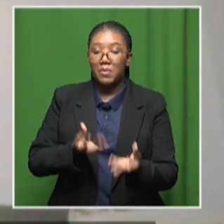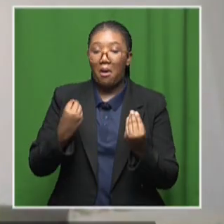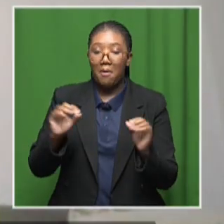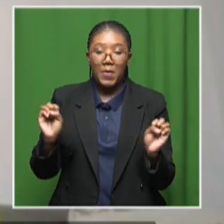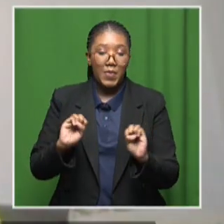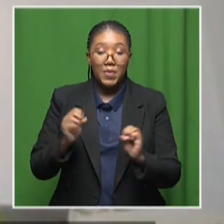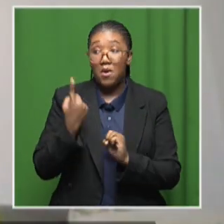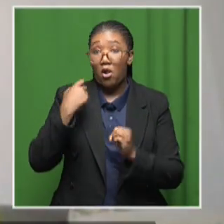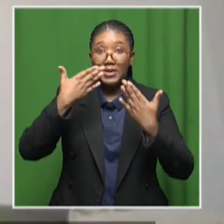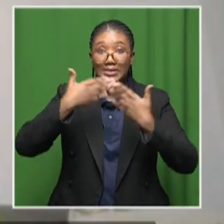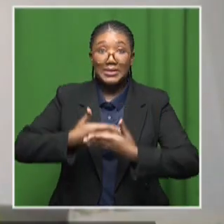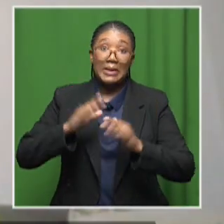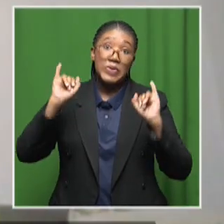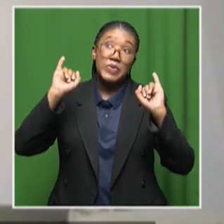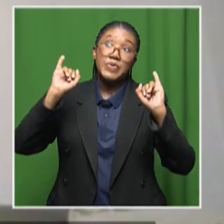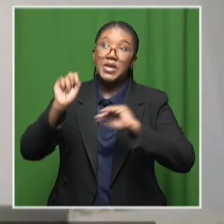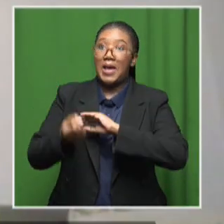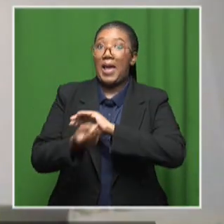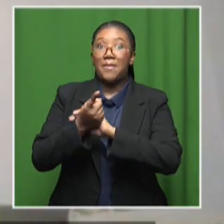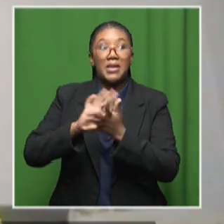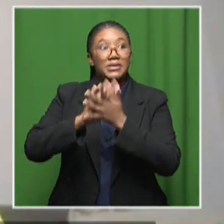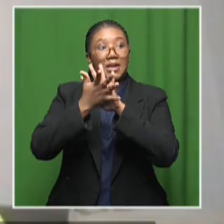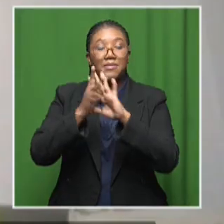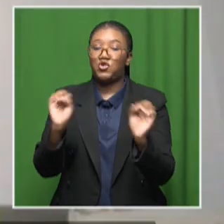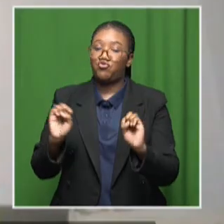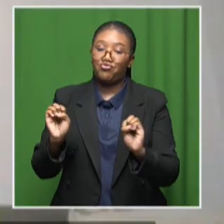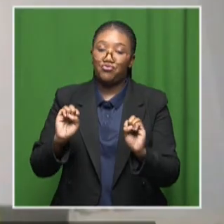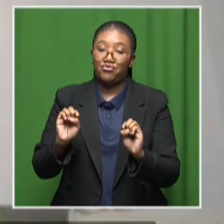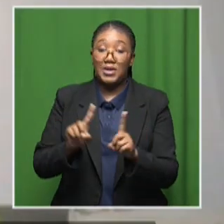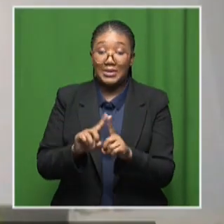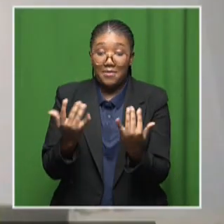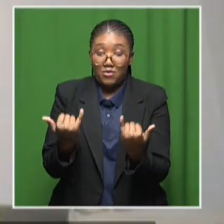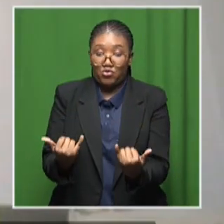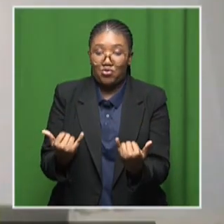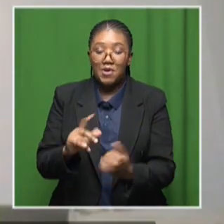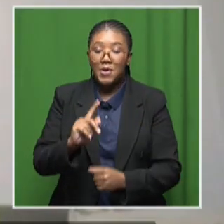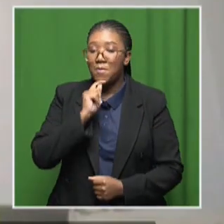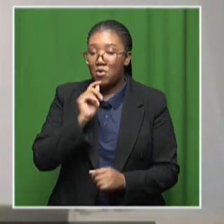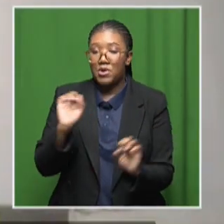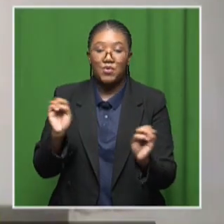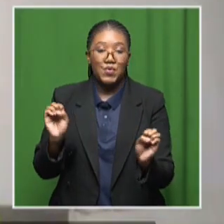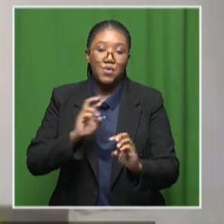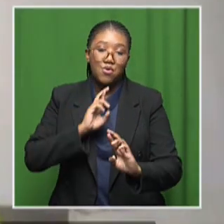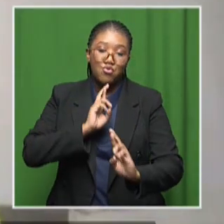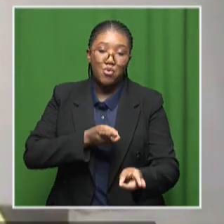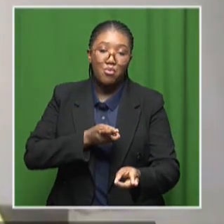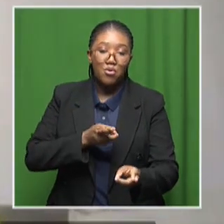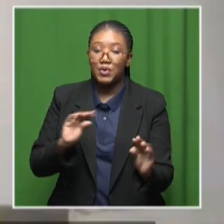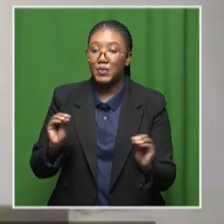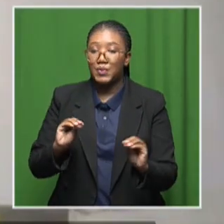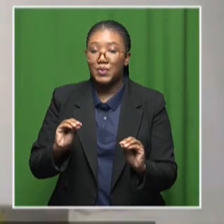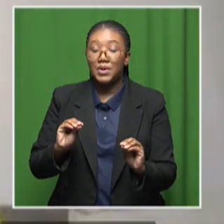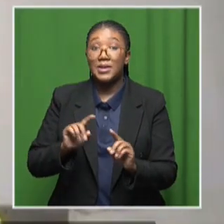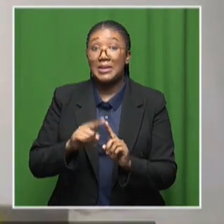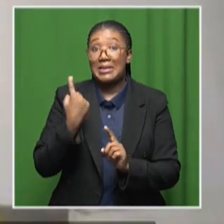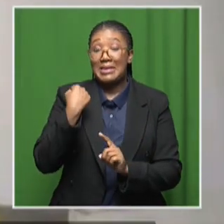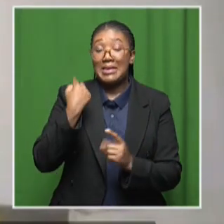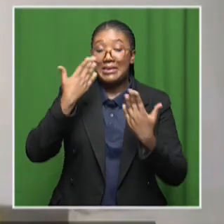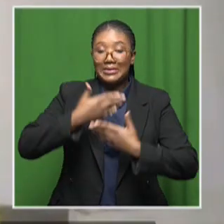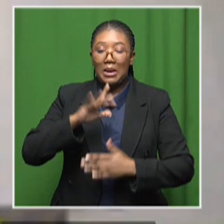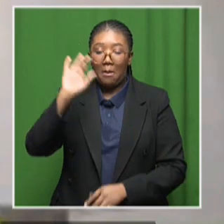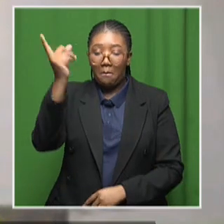major incidents which occurred overnight and this morning due to severe thunderstorms which we